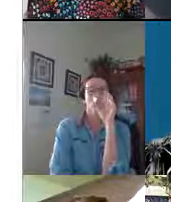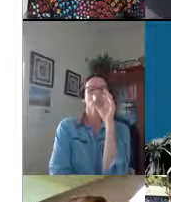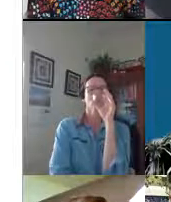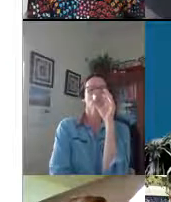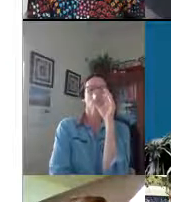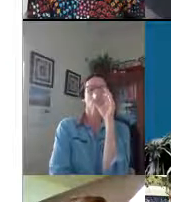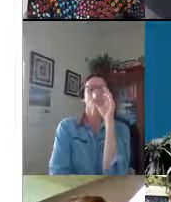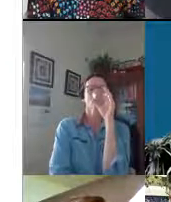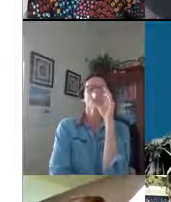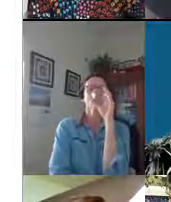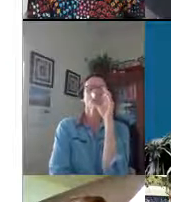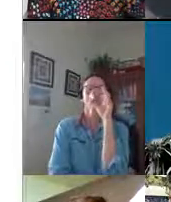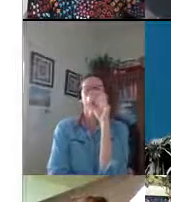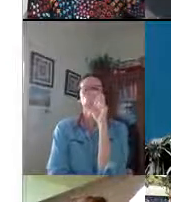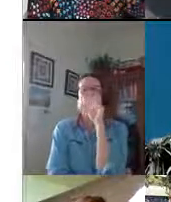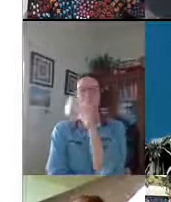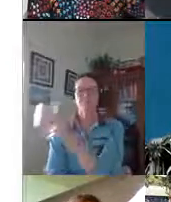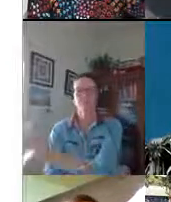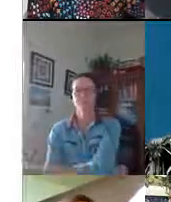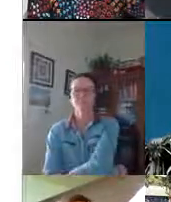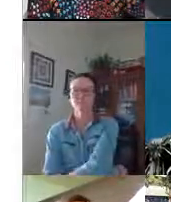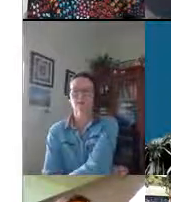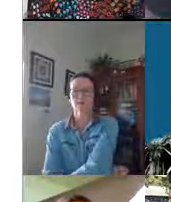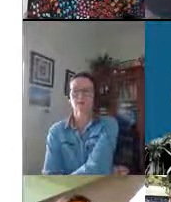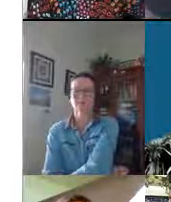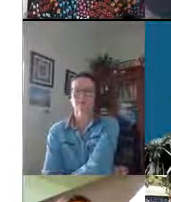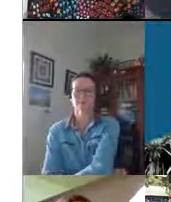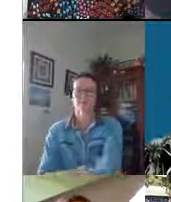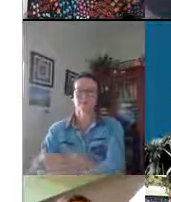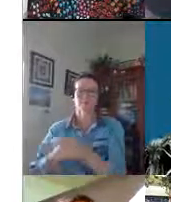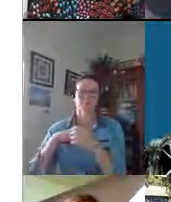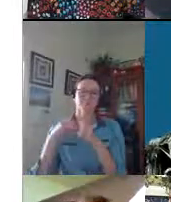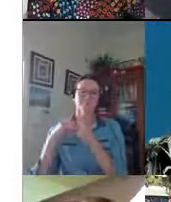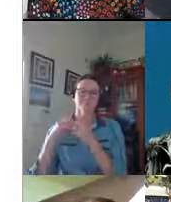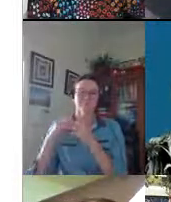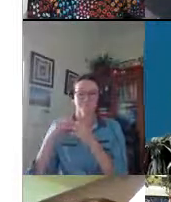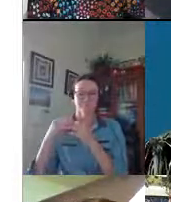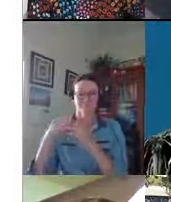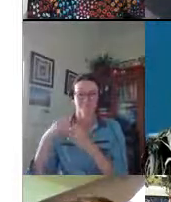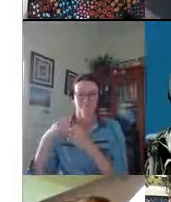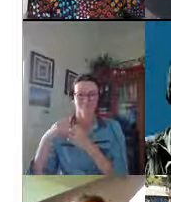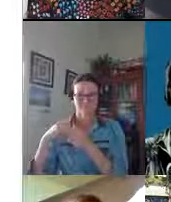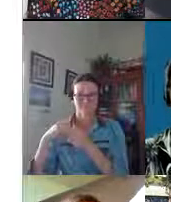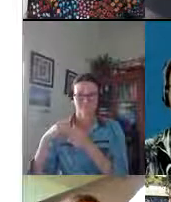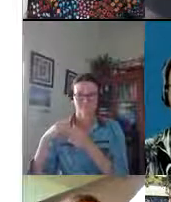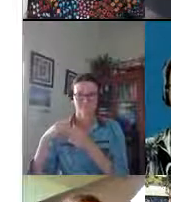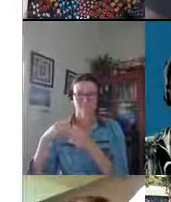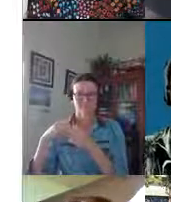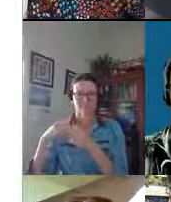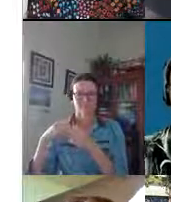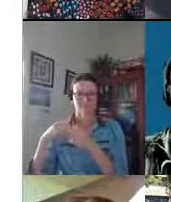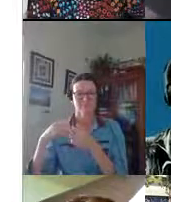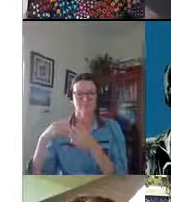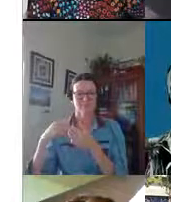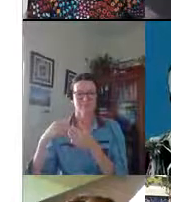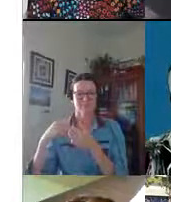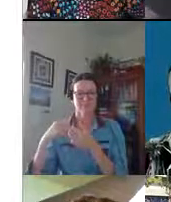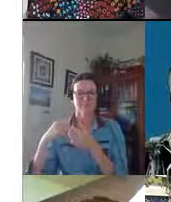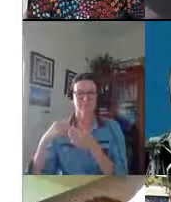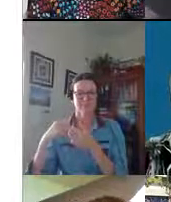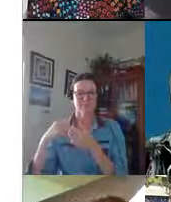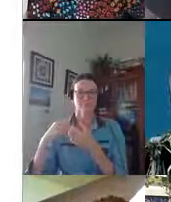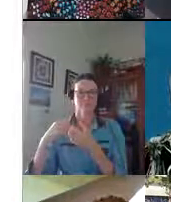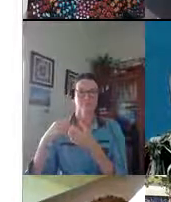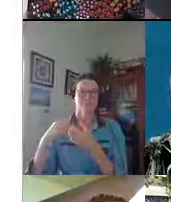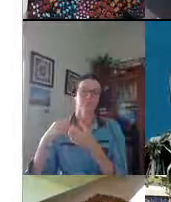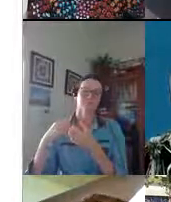might be familiar to those who've been playing along from home from the start, but just to recap to make sure we're all on the same page. And then in Weewar, there's a mixed commodity